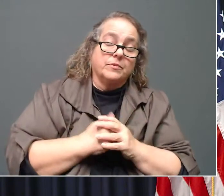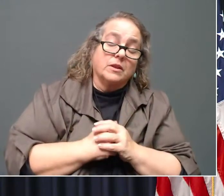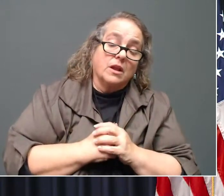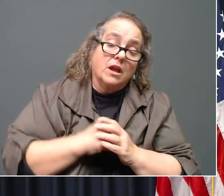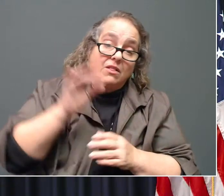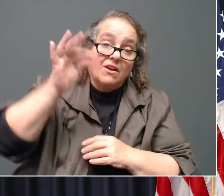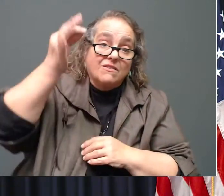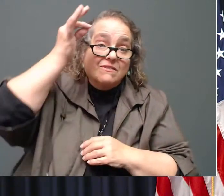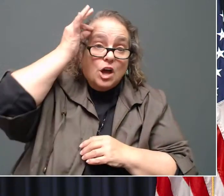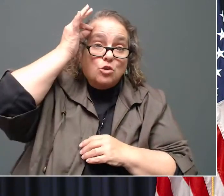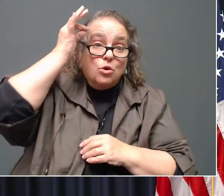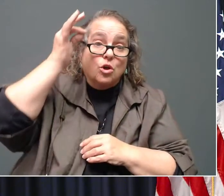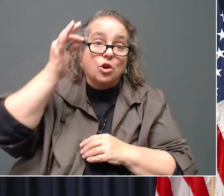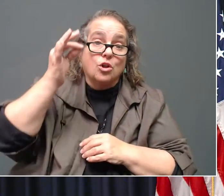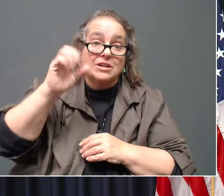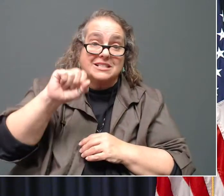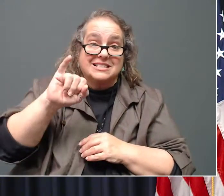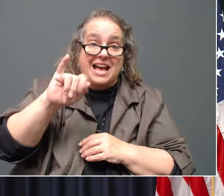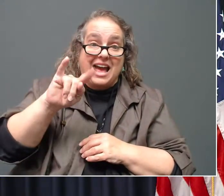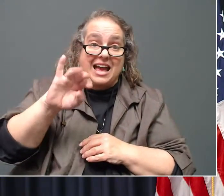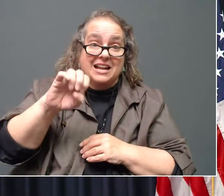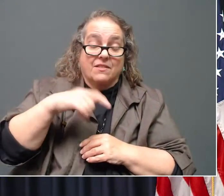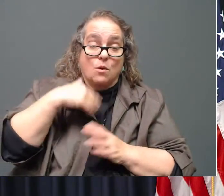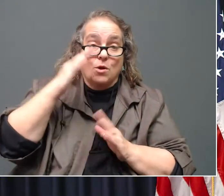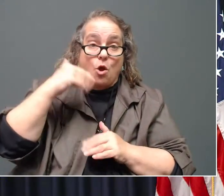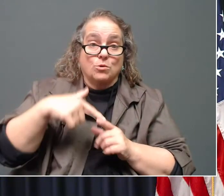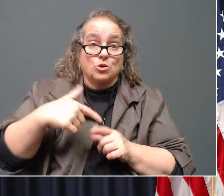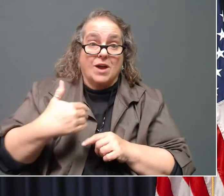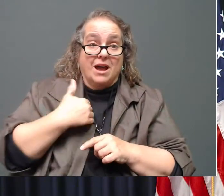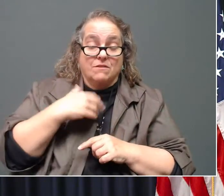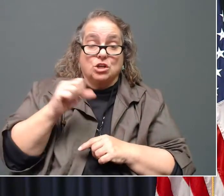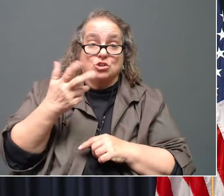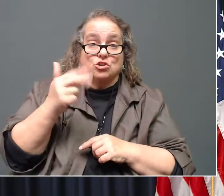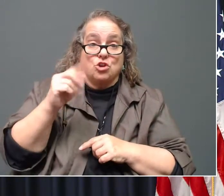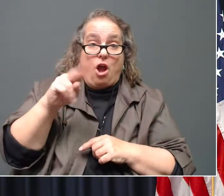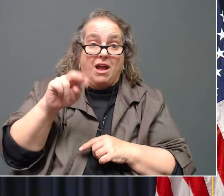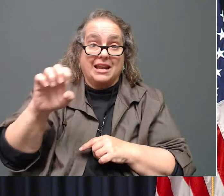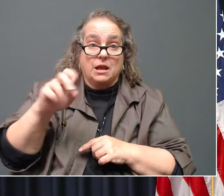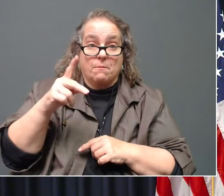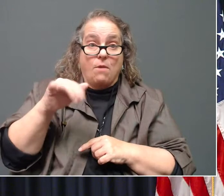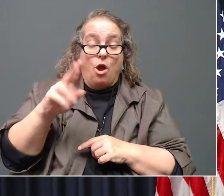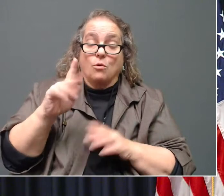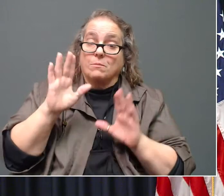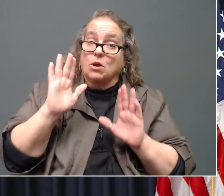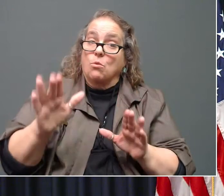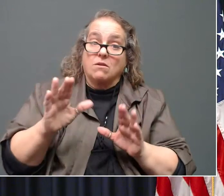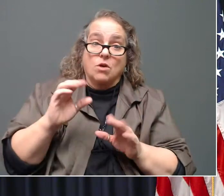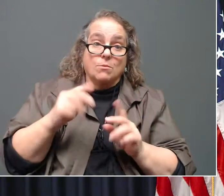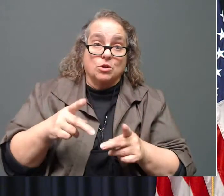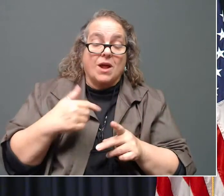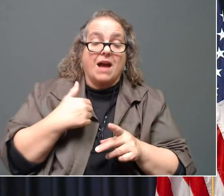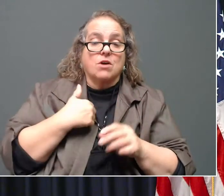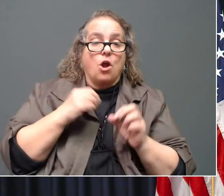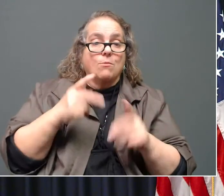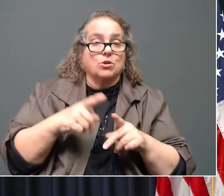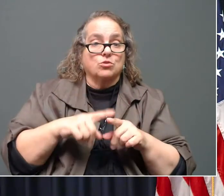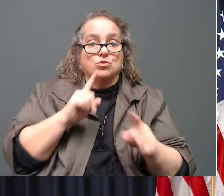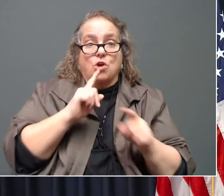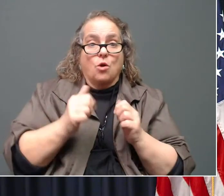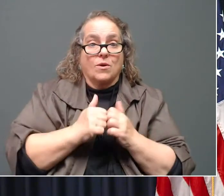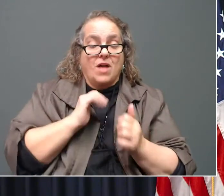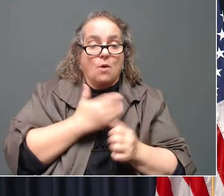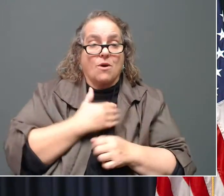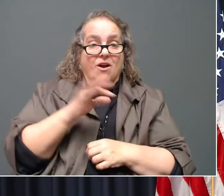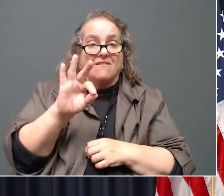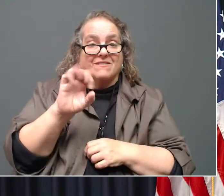federal site that we hope to have, and Shawnee Park would be a great opportunity. I got a chance to talk to our FEMA regional